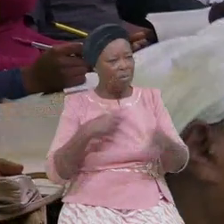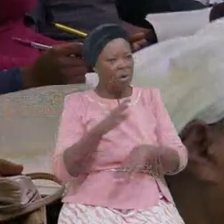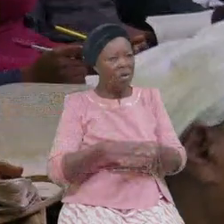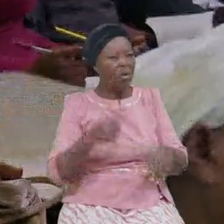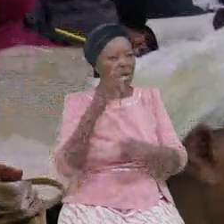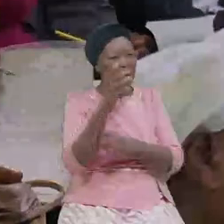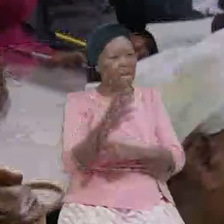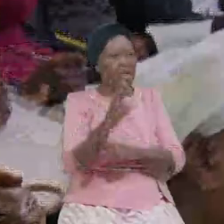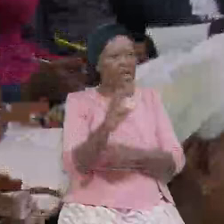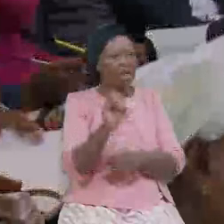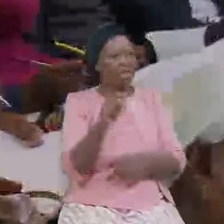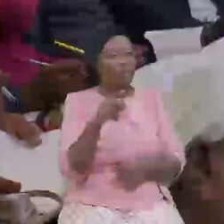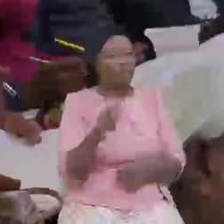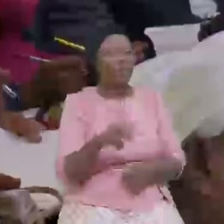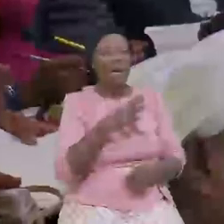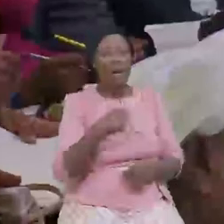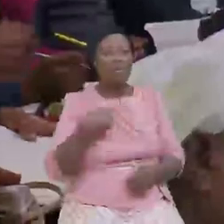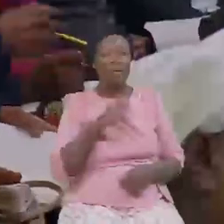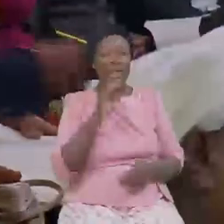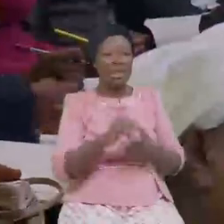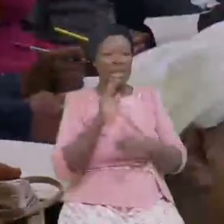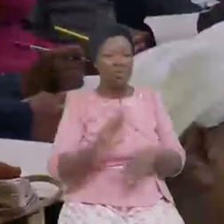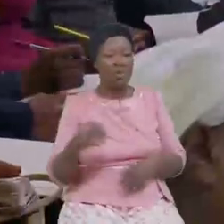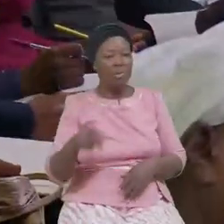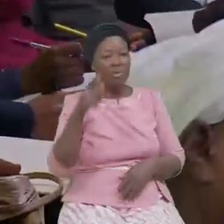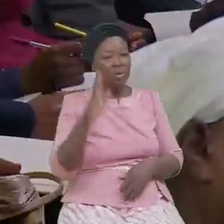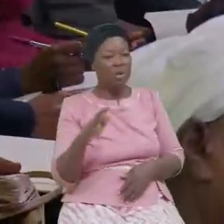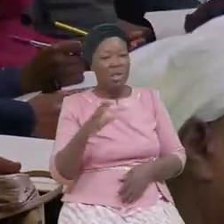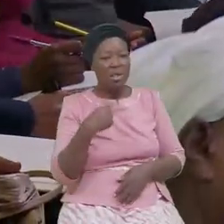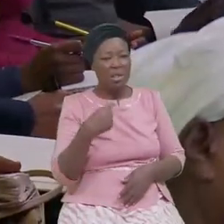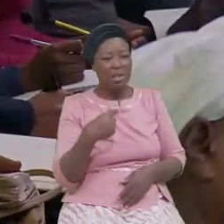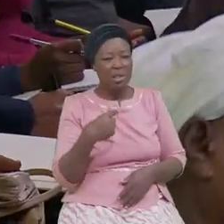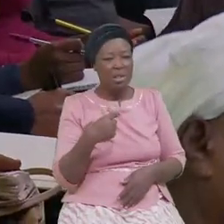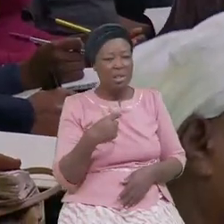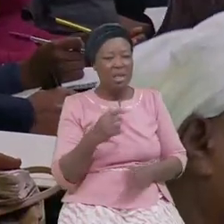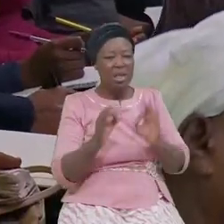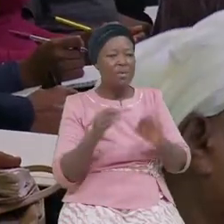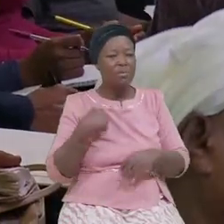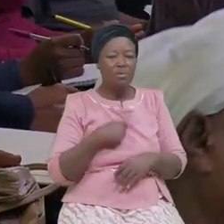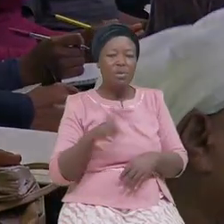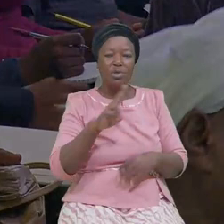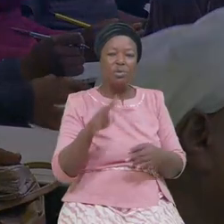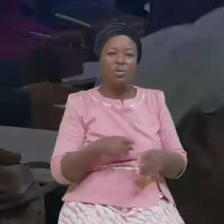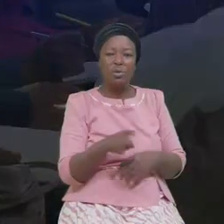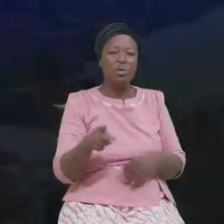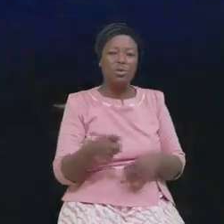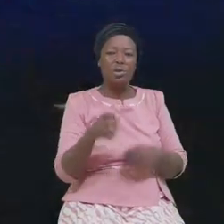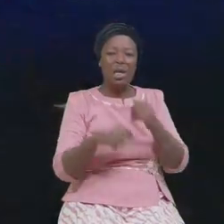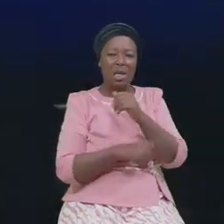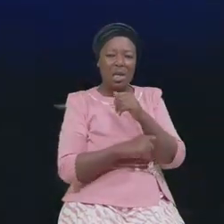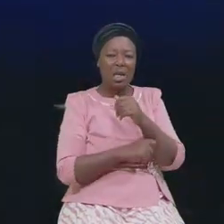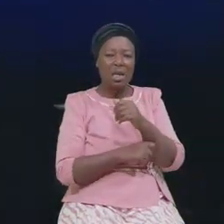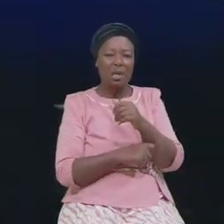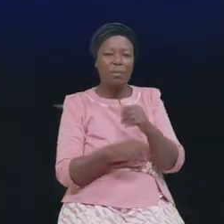And we who are children of God, he says, If we use those carnal weapons, we